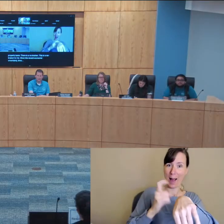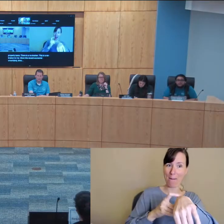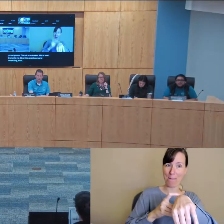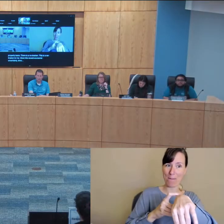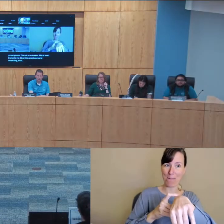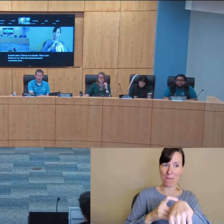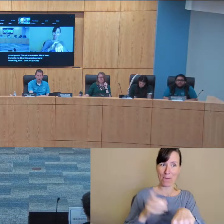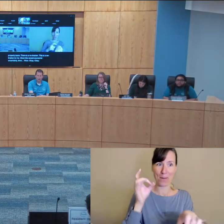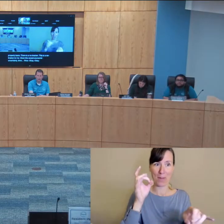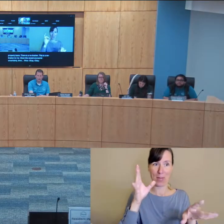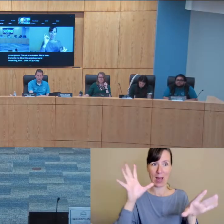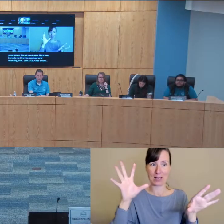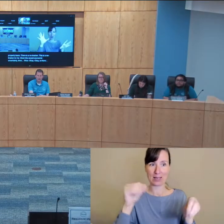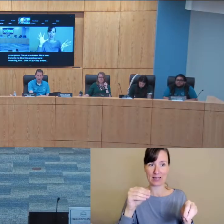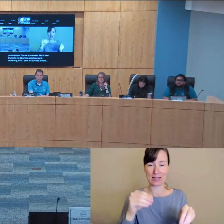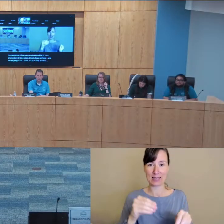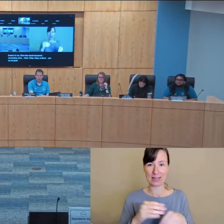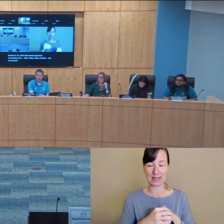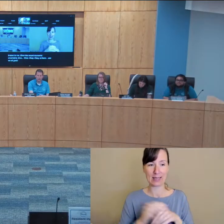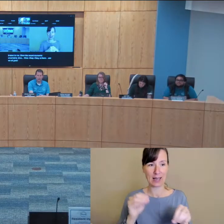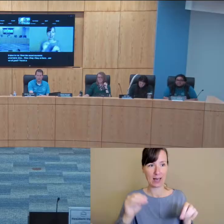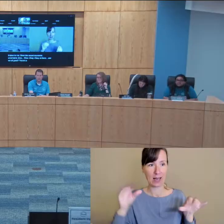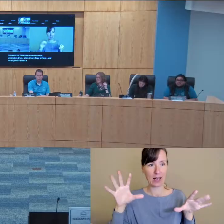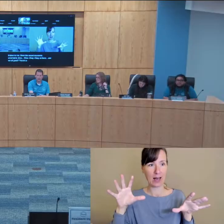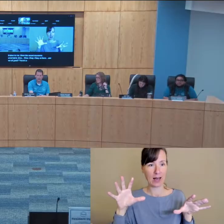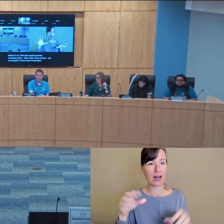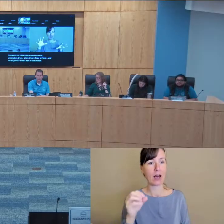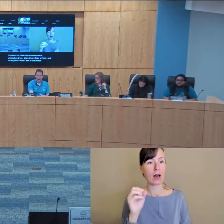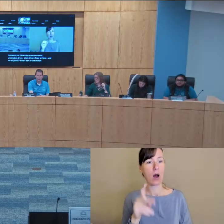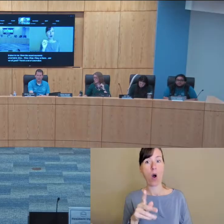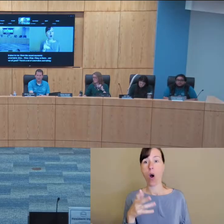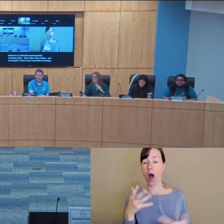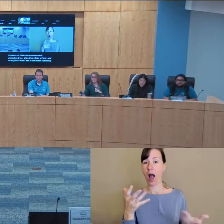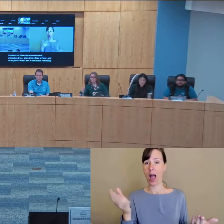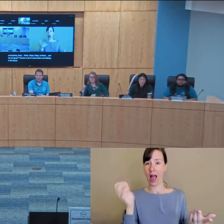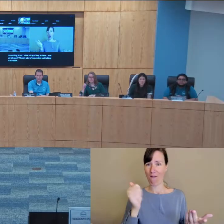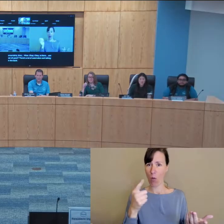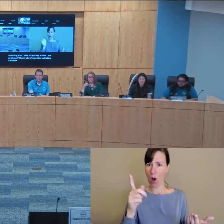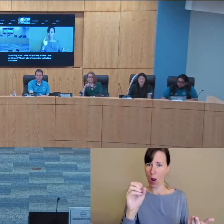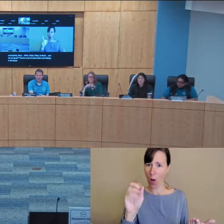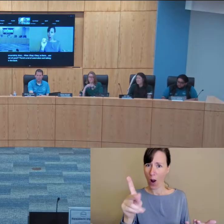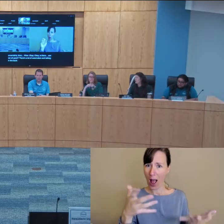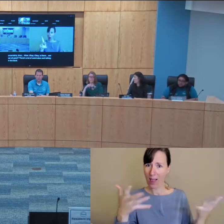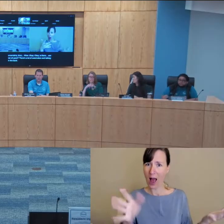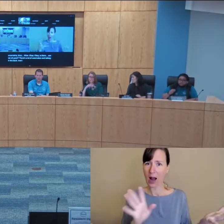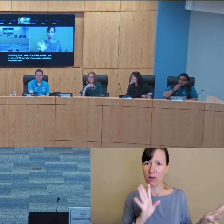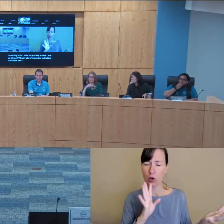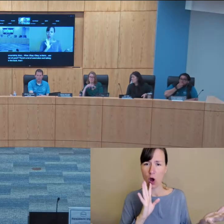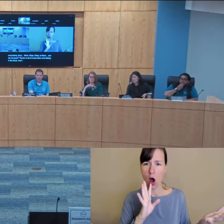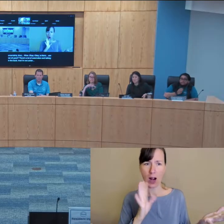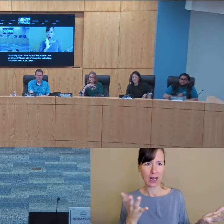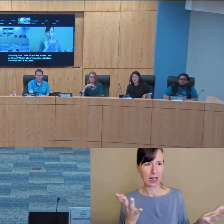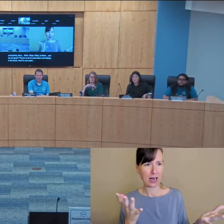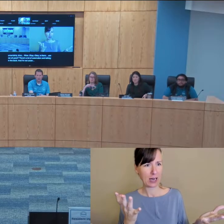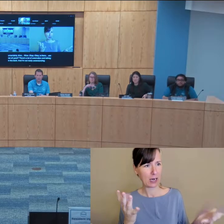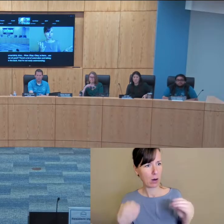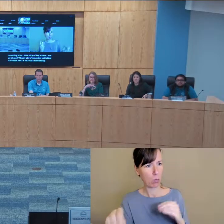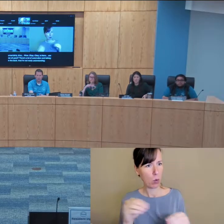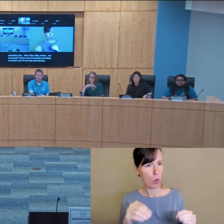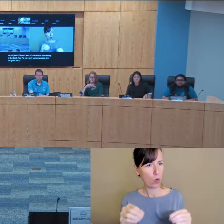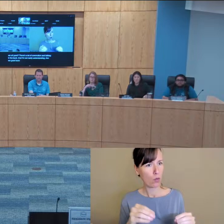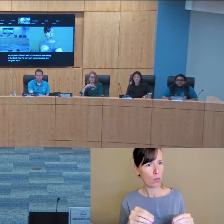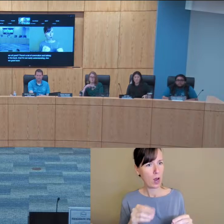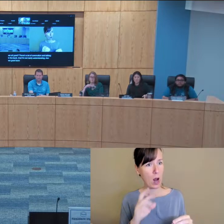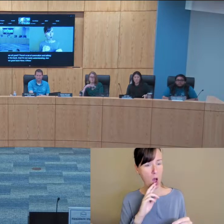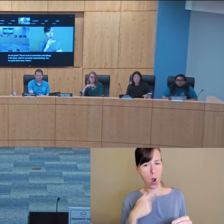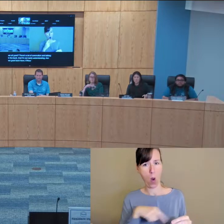Okay, are we all good? There's a lot of commotion and talking in the back, and I'm not really understanding. Are we good back there, Officer